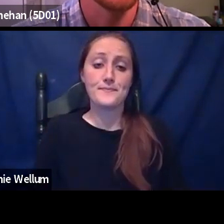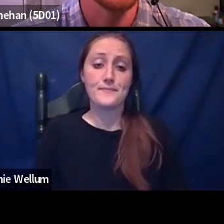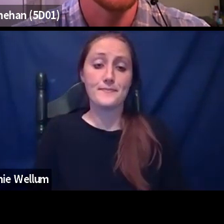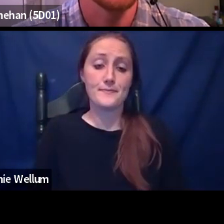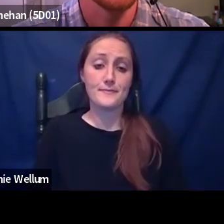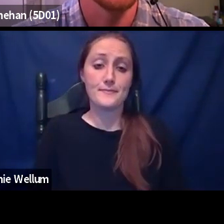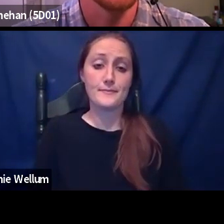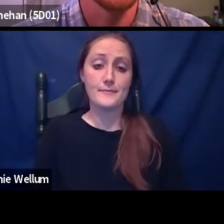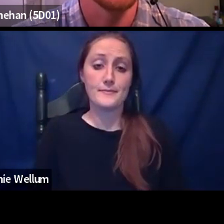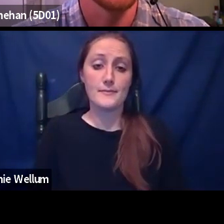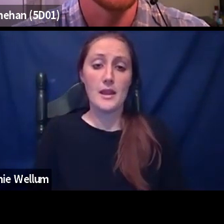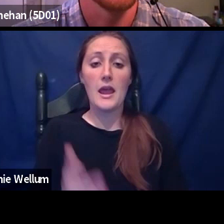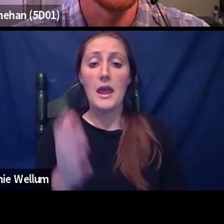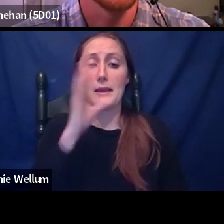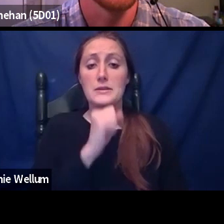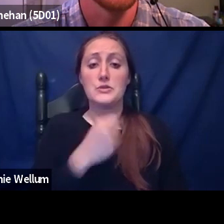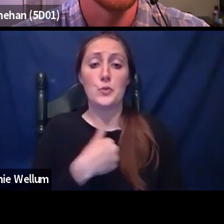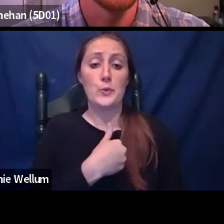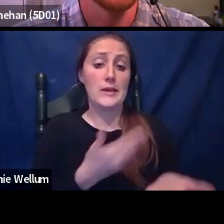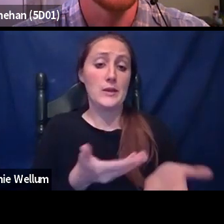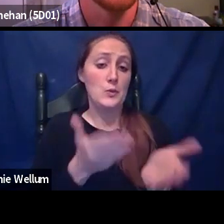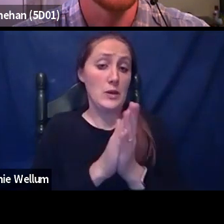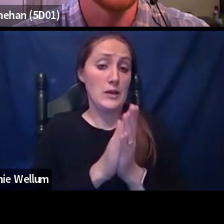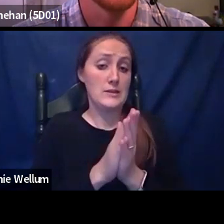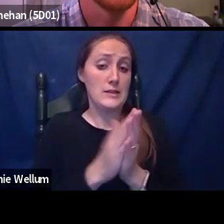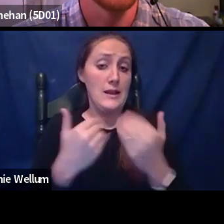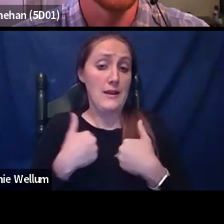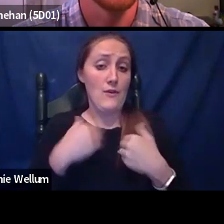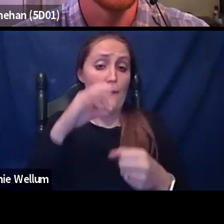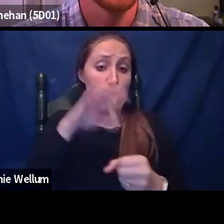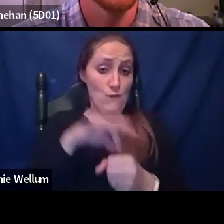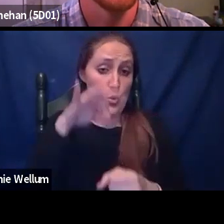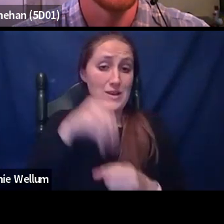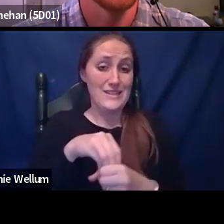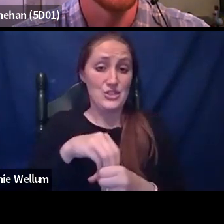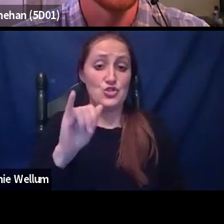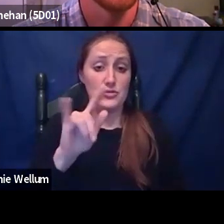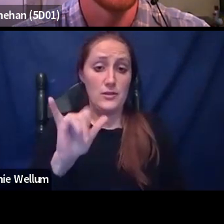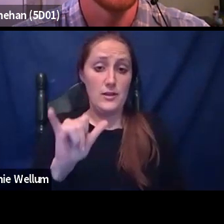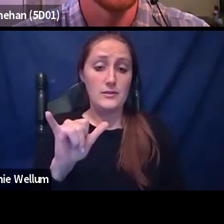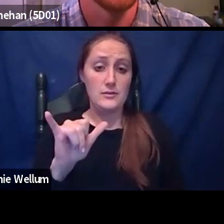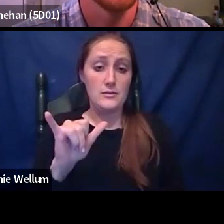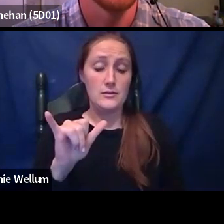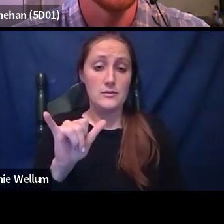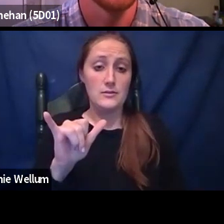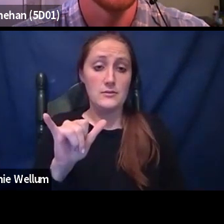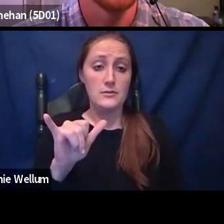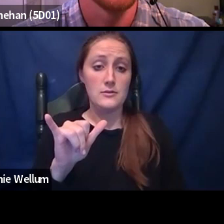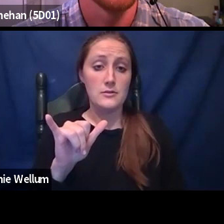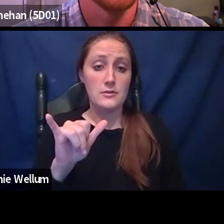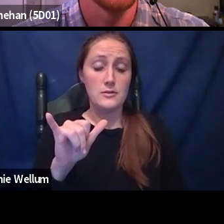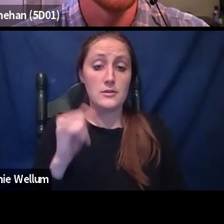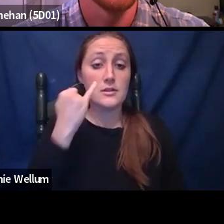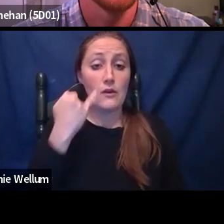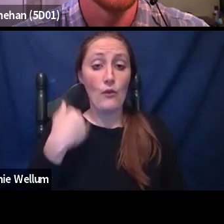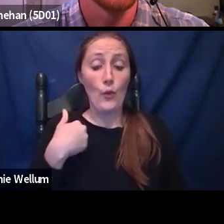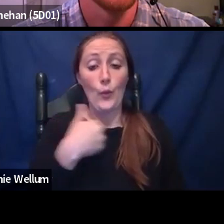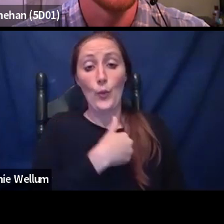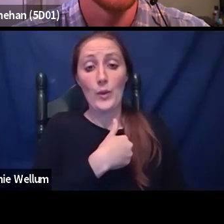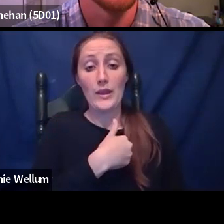I guess we would request to have a vote in July, because if we go up